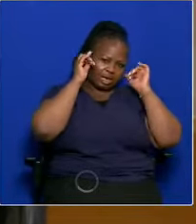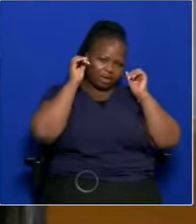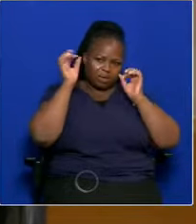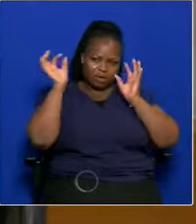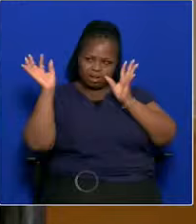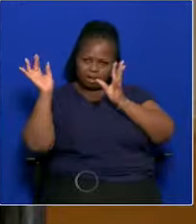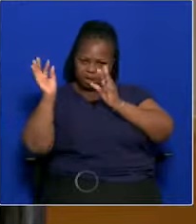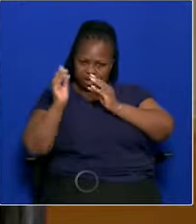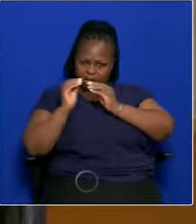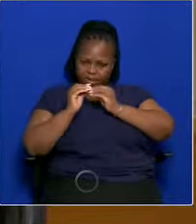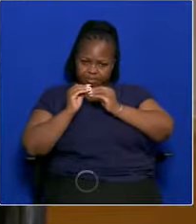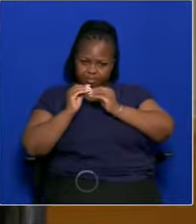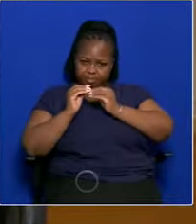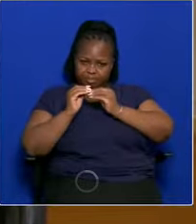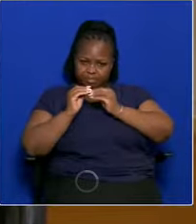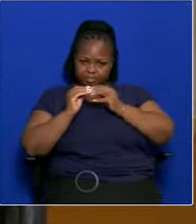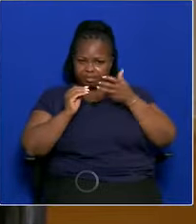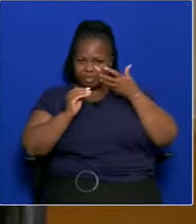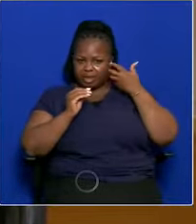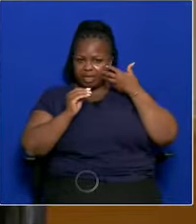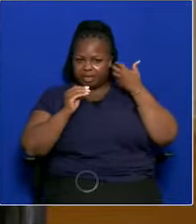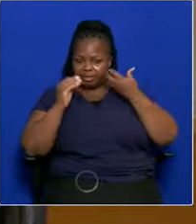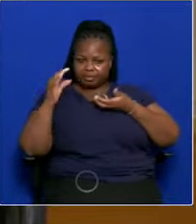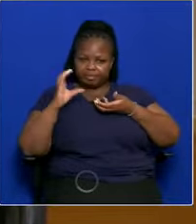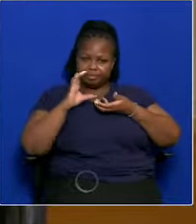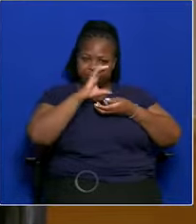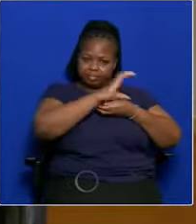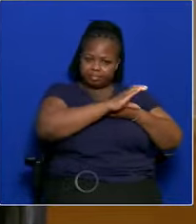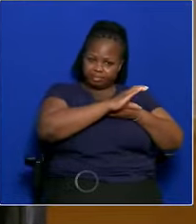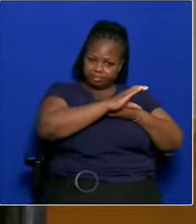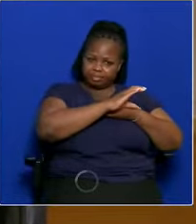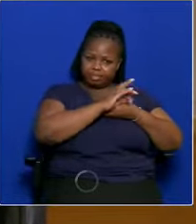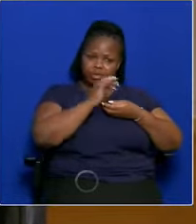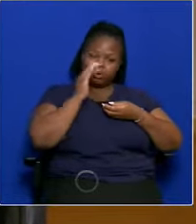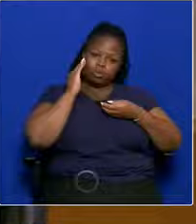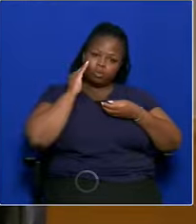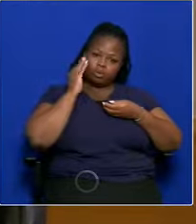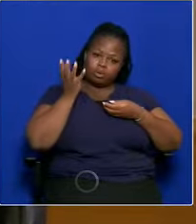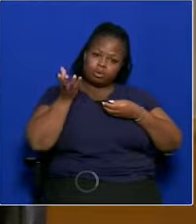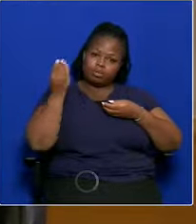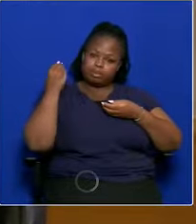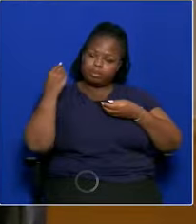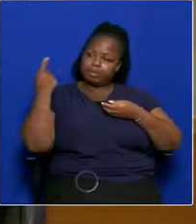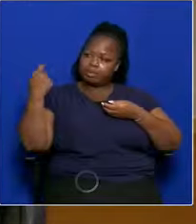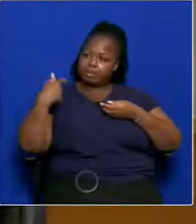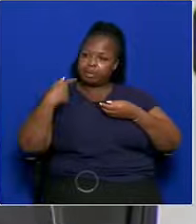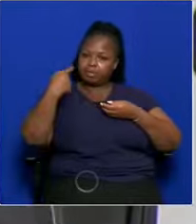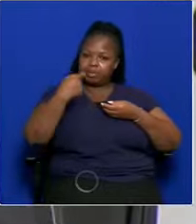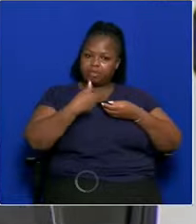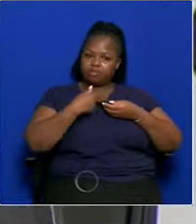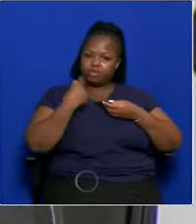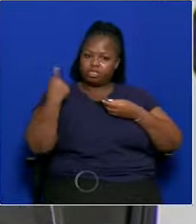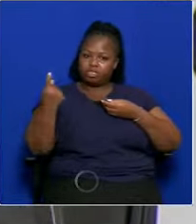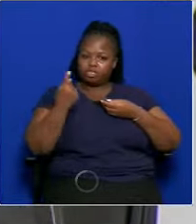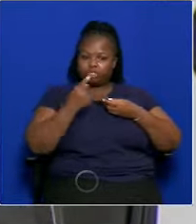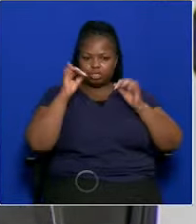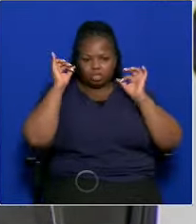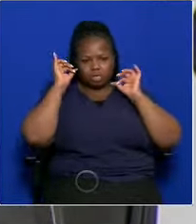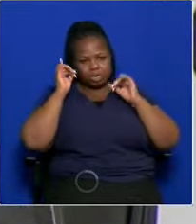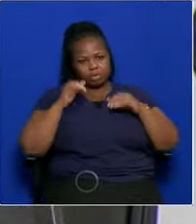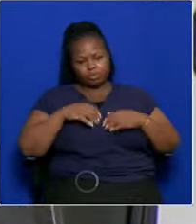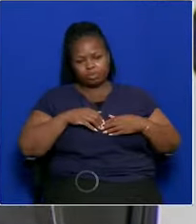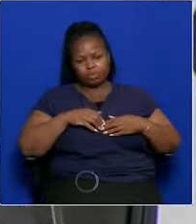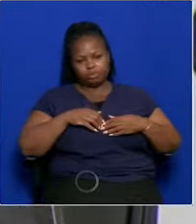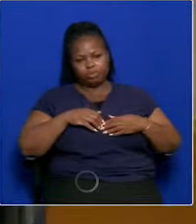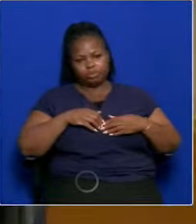Mr. Matlala as and when you received each payment in respect of each cow? No, remember you paid him